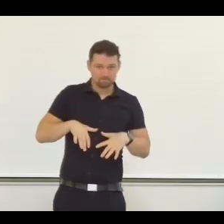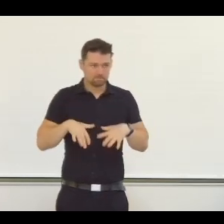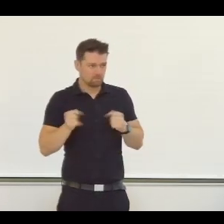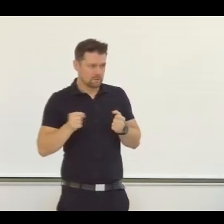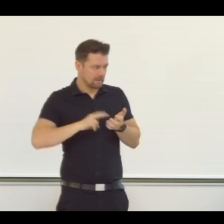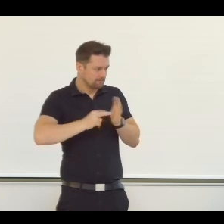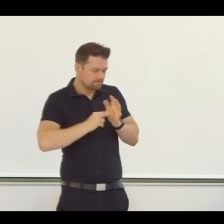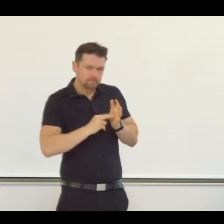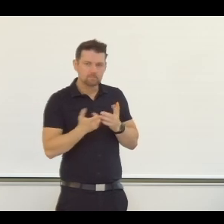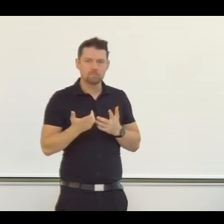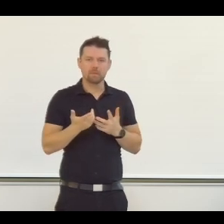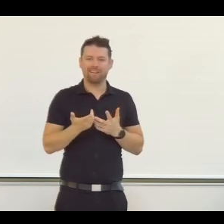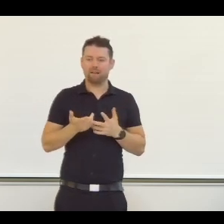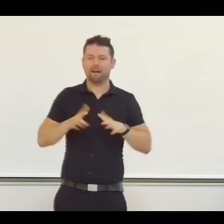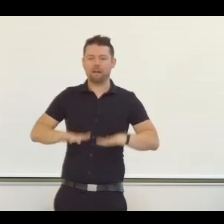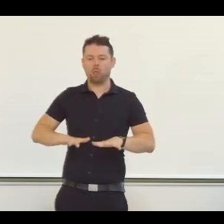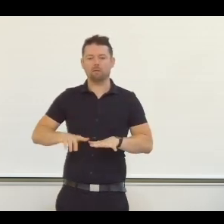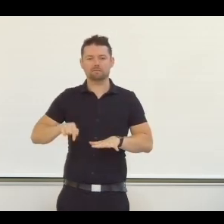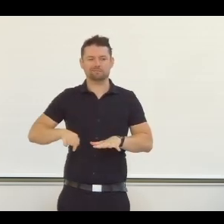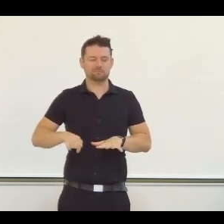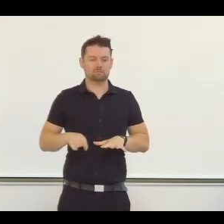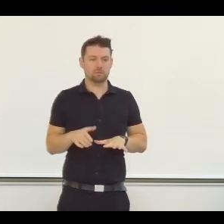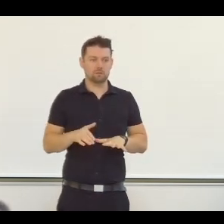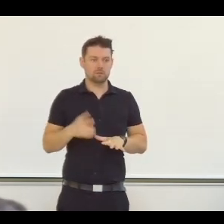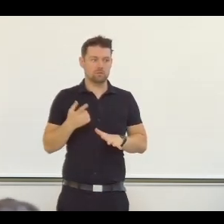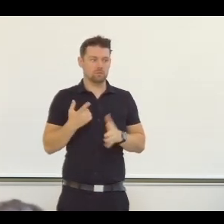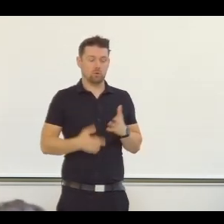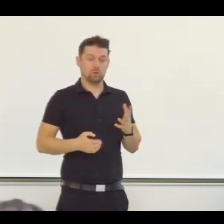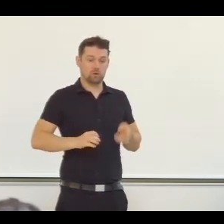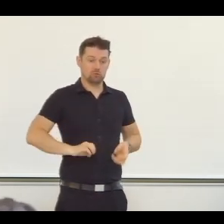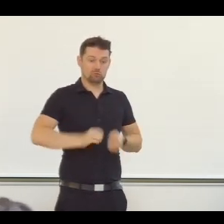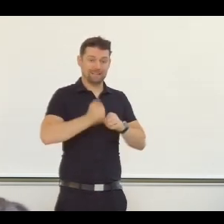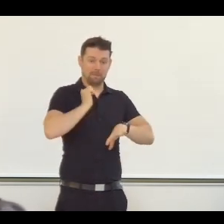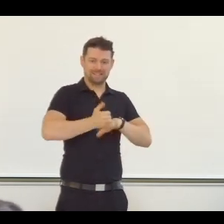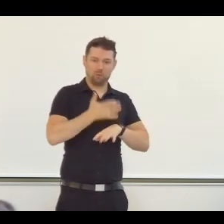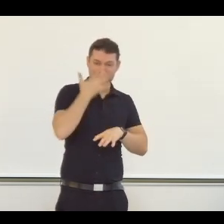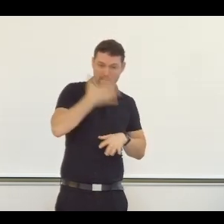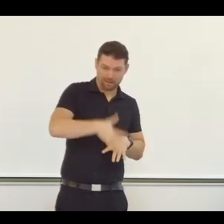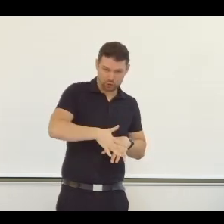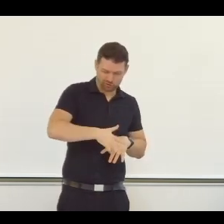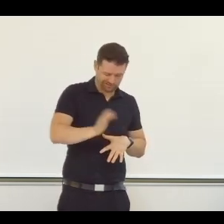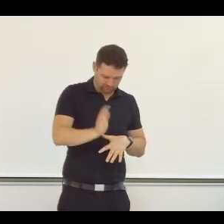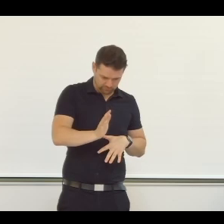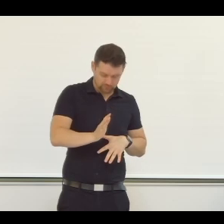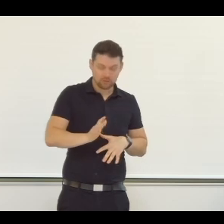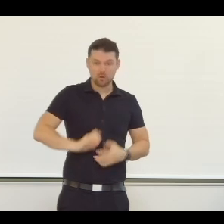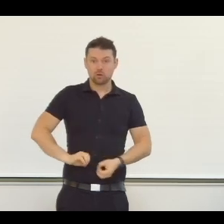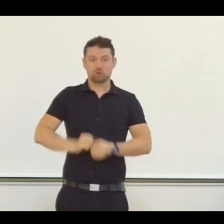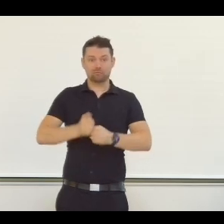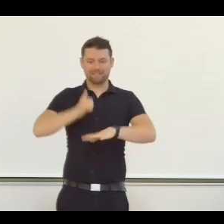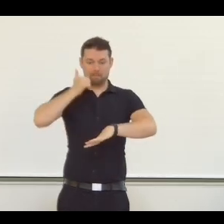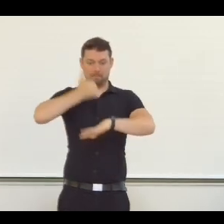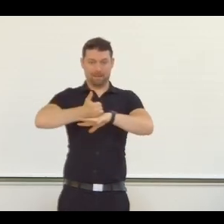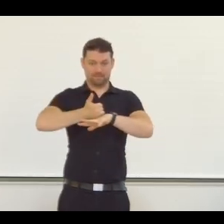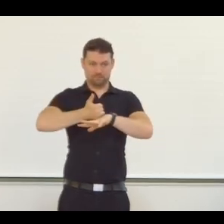Moon and Mars Base Analogue, where the focus is not so much to create a base where we can do simulations, but where the focus is to design